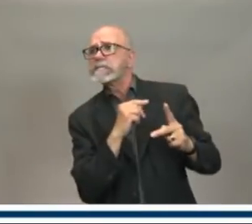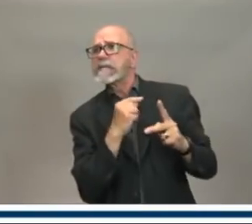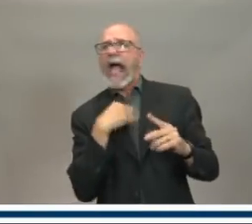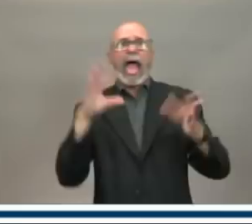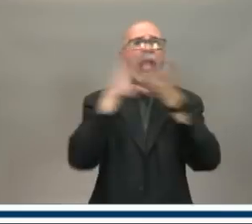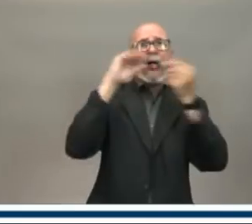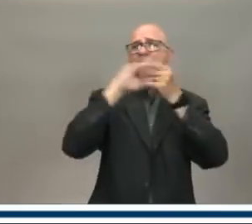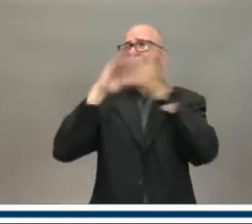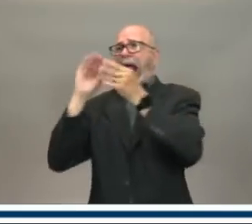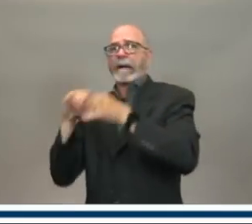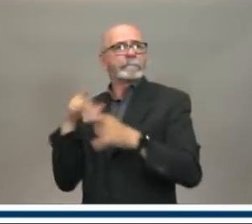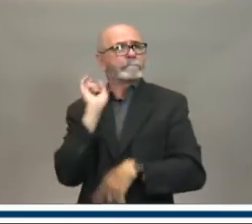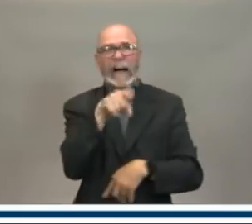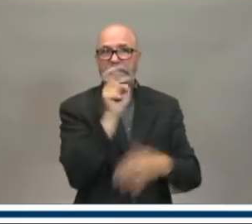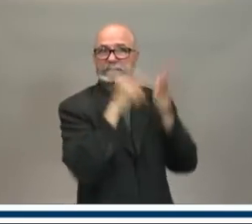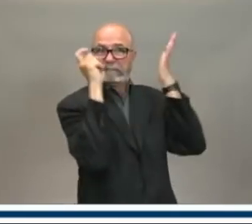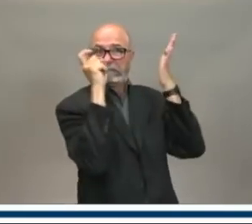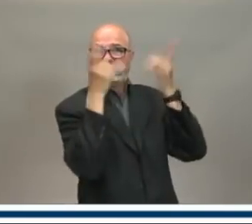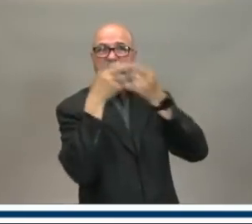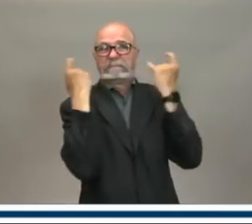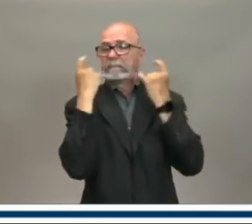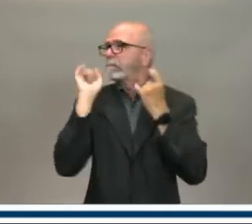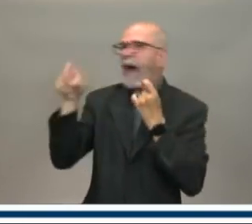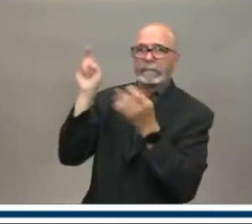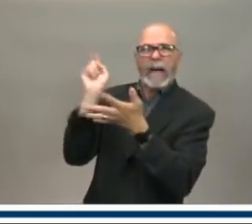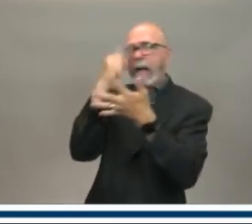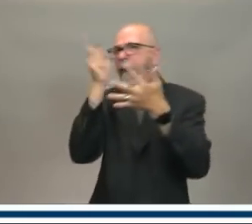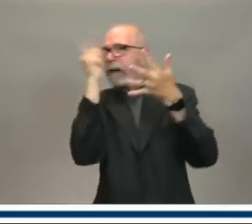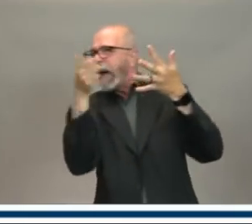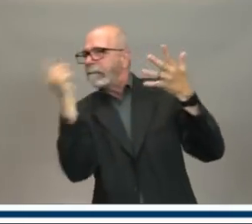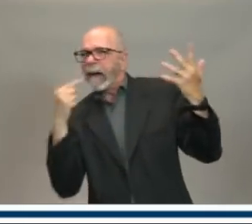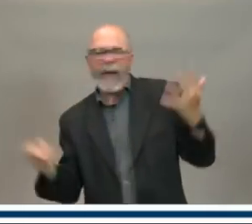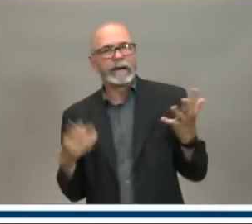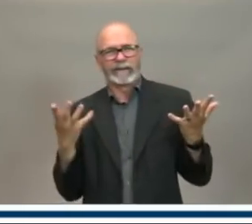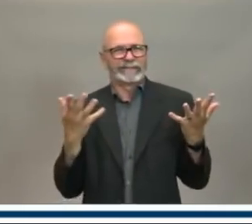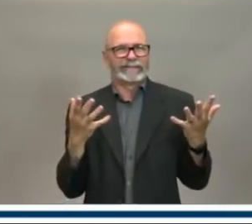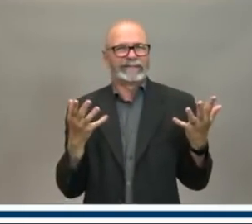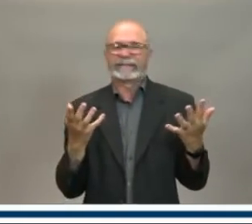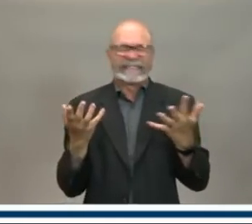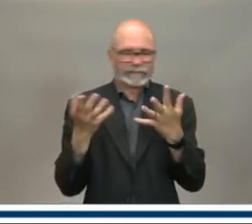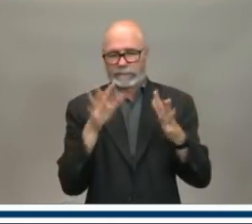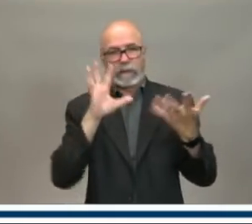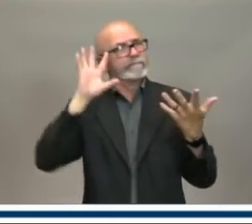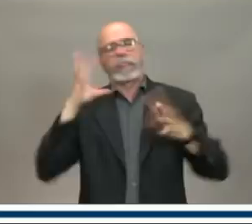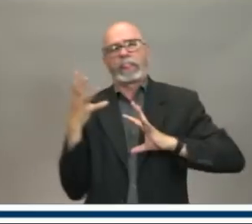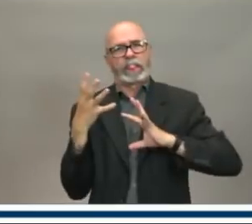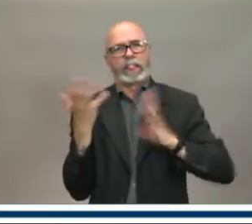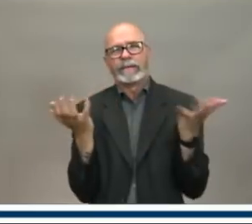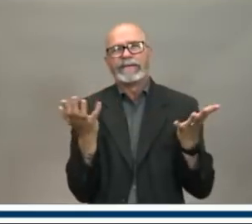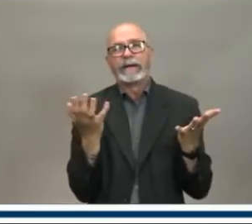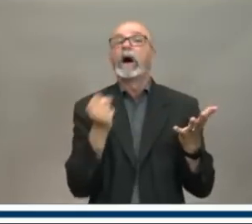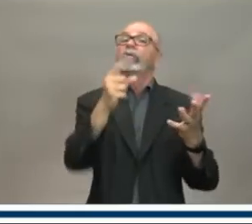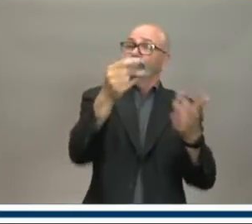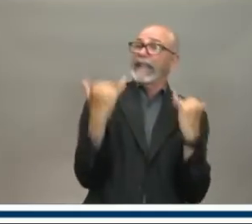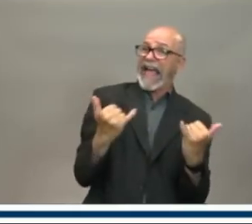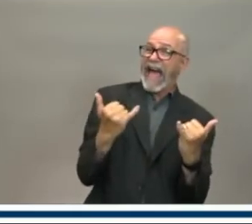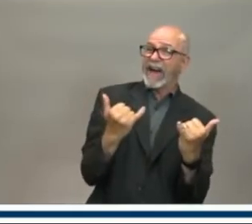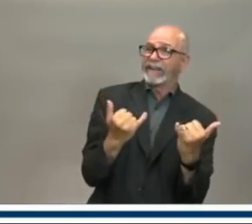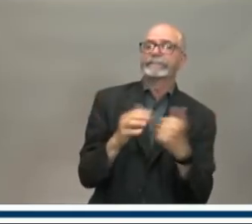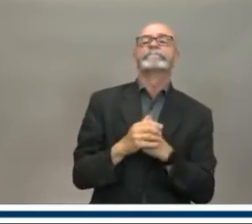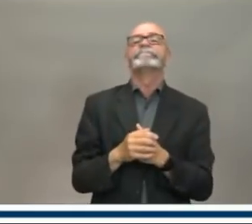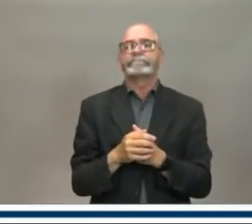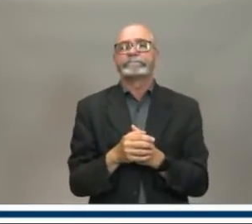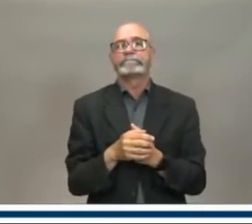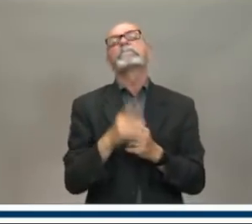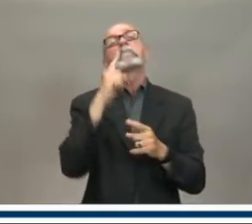using masks. The evidence on masks has evolved, and essentially now we're at a place that we weren't several weeks ago because